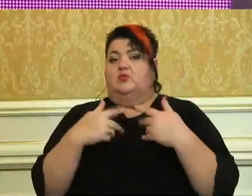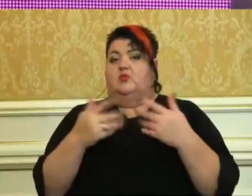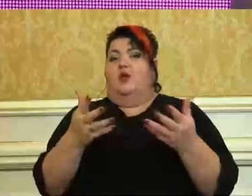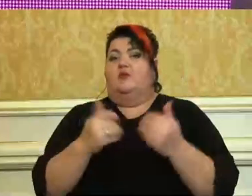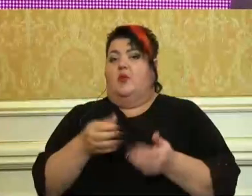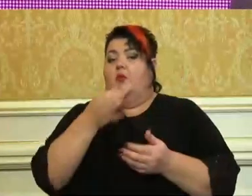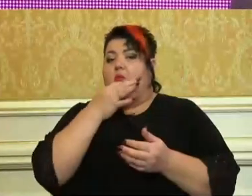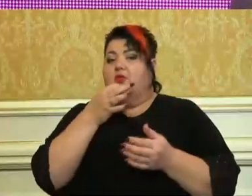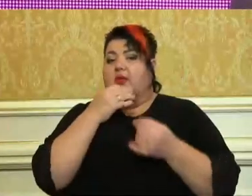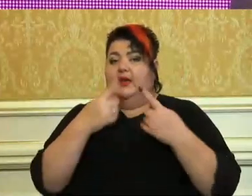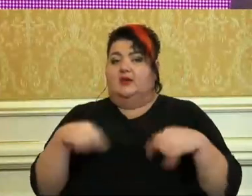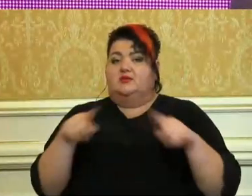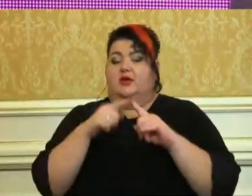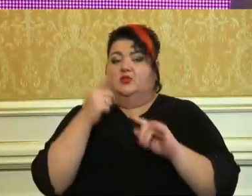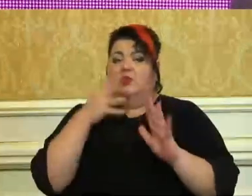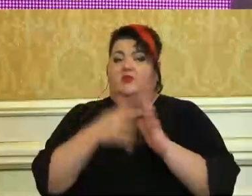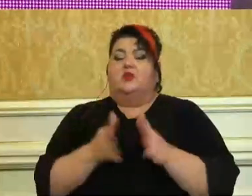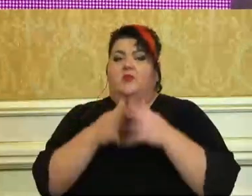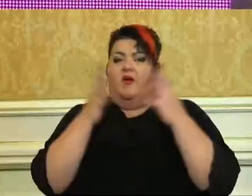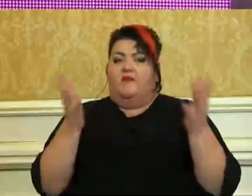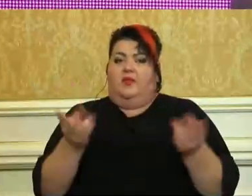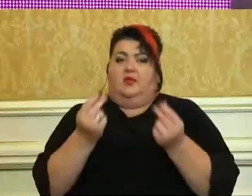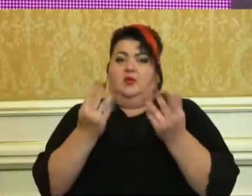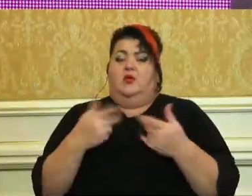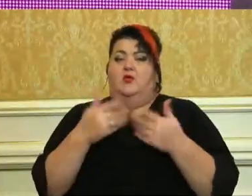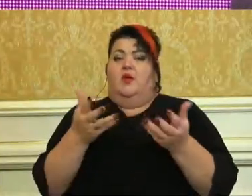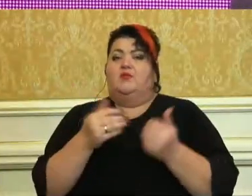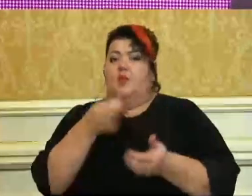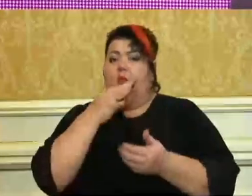have to do everything to use